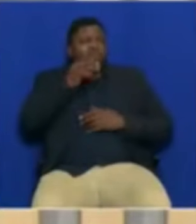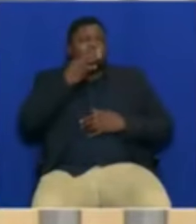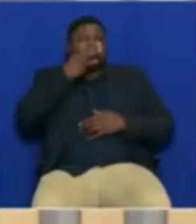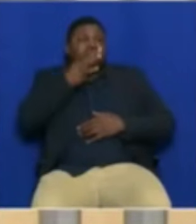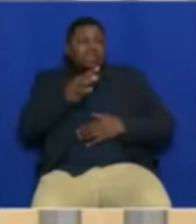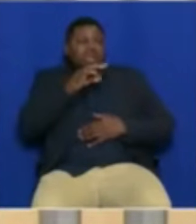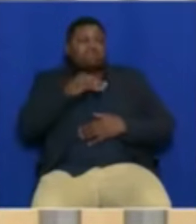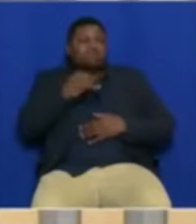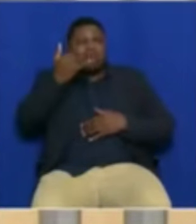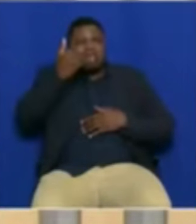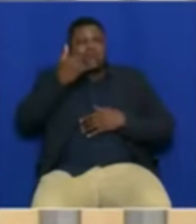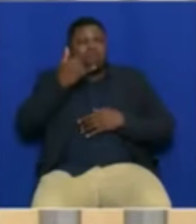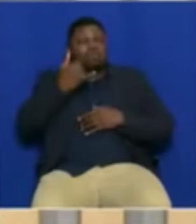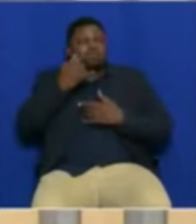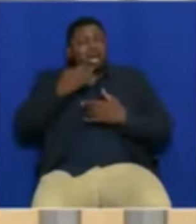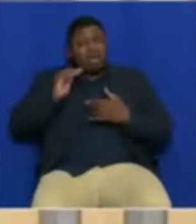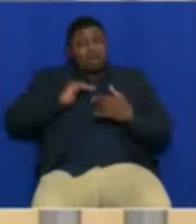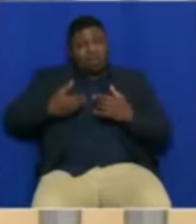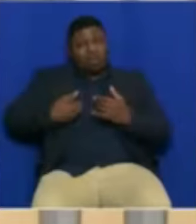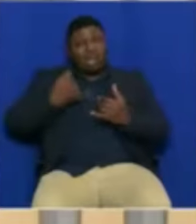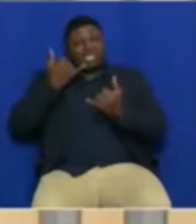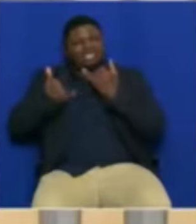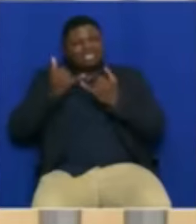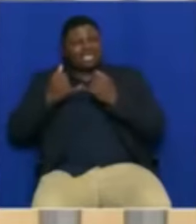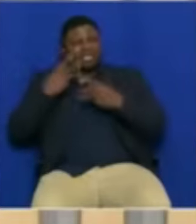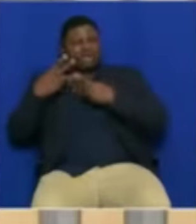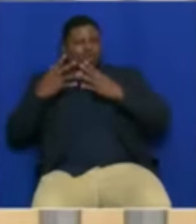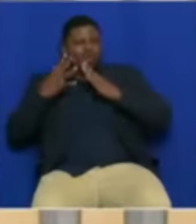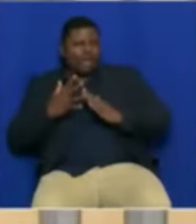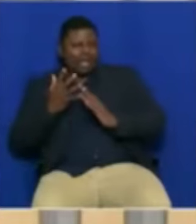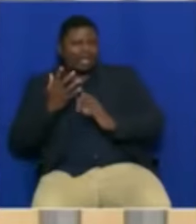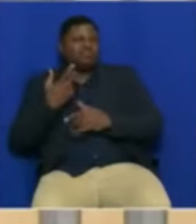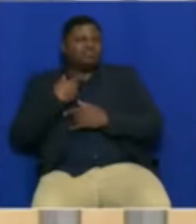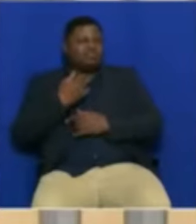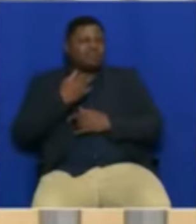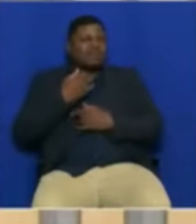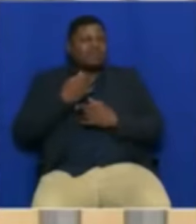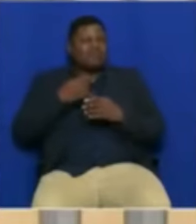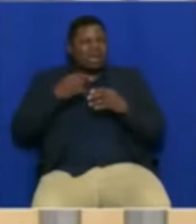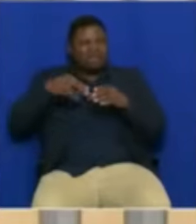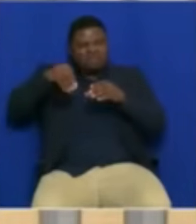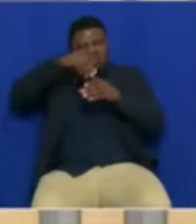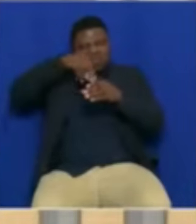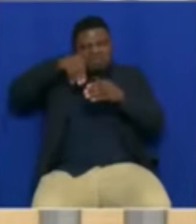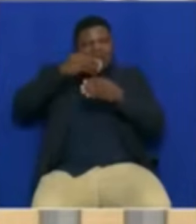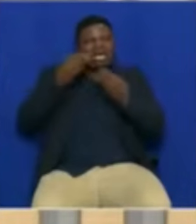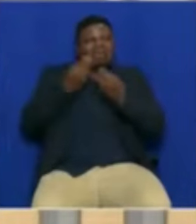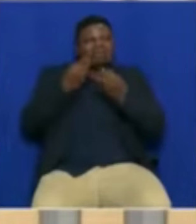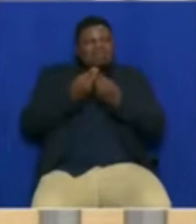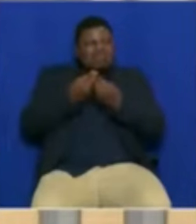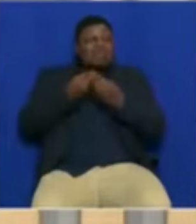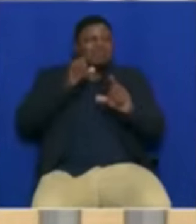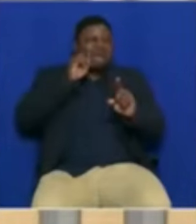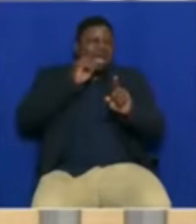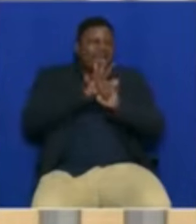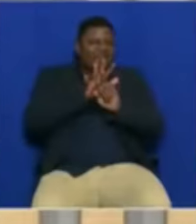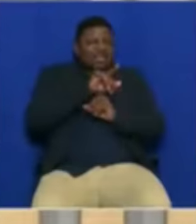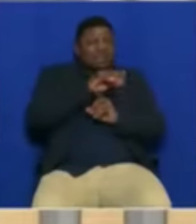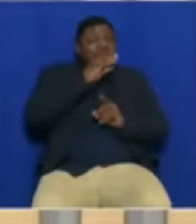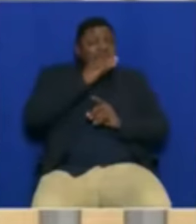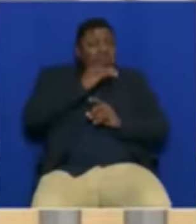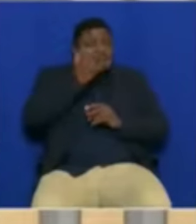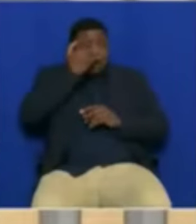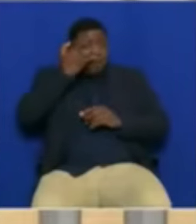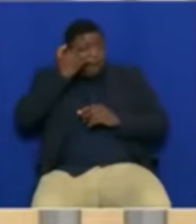Mosekili regarding this matter, because it's been in the media, and there's been, and now I think there was a letter or something